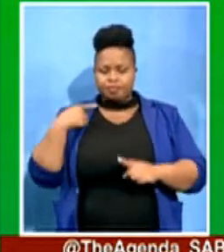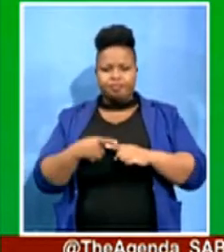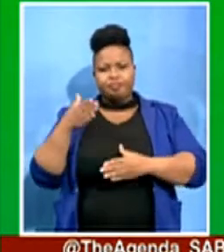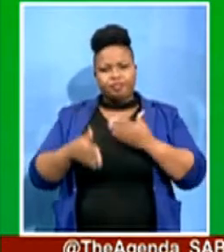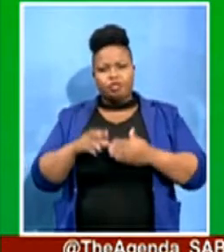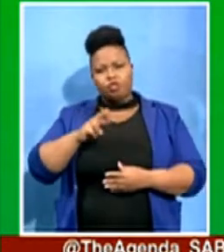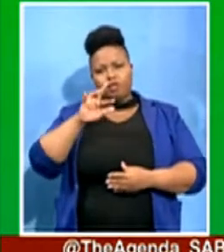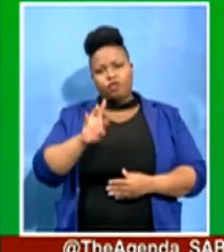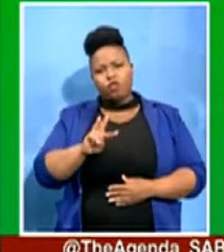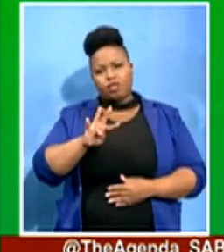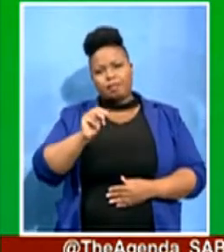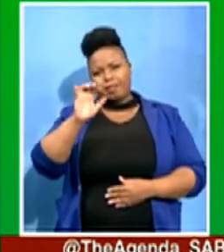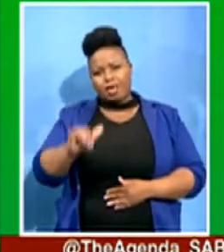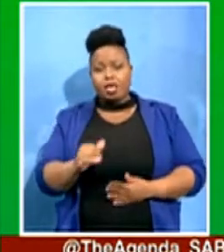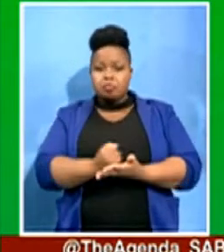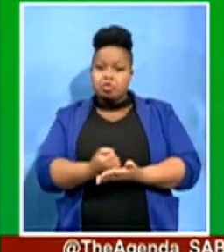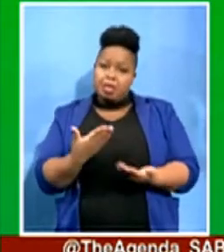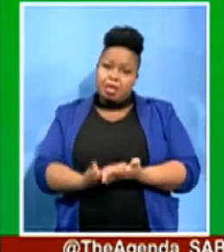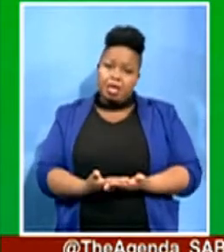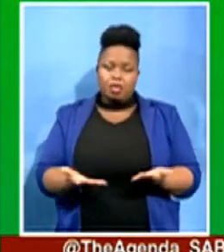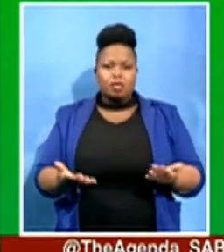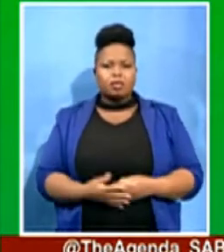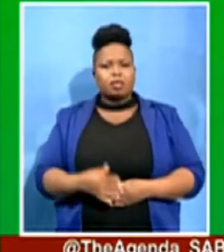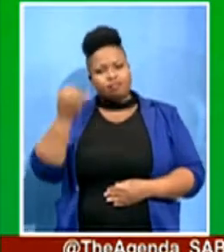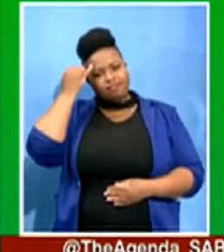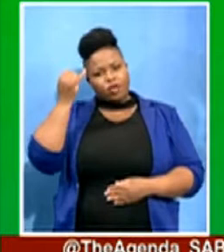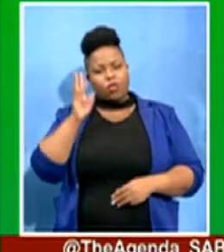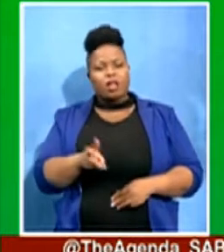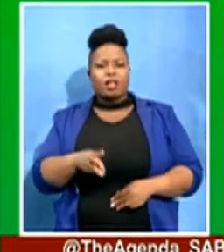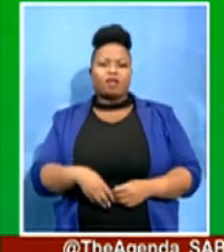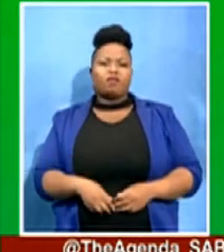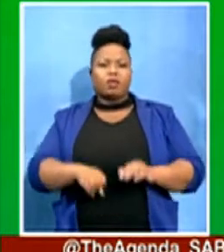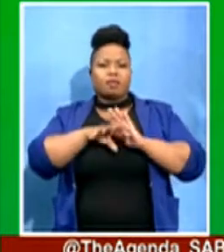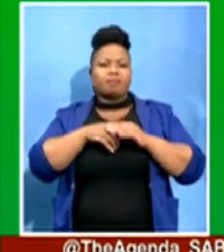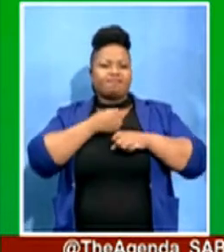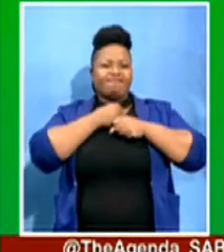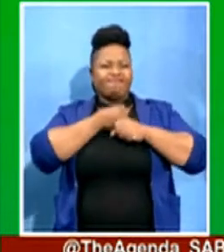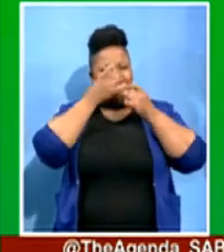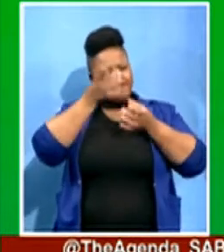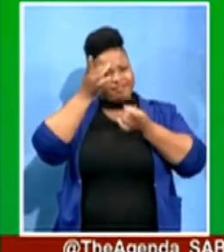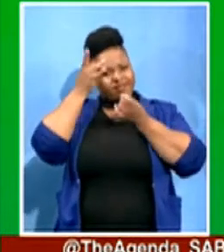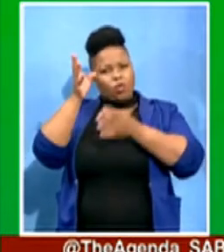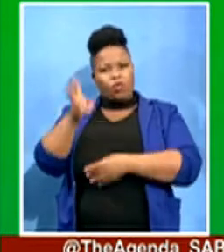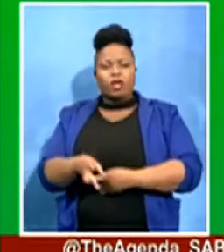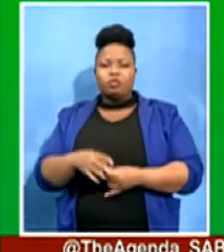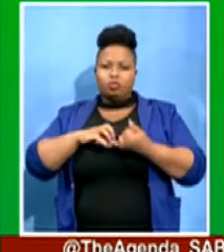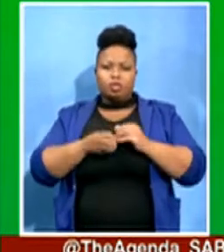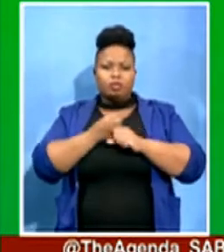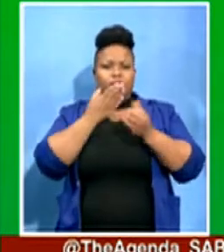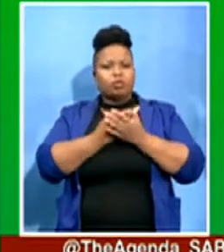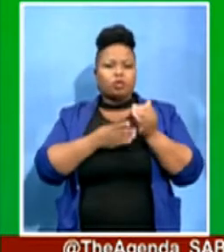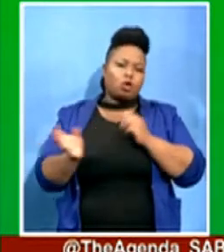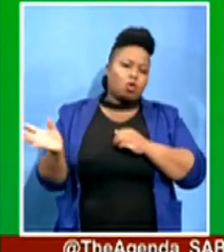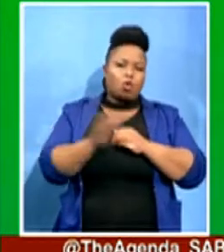be initiating a marketing campaign unlike any other to take this measure to every corner of Johannesburg, Tshwane,